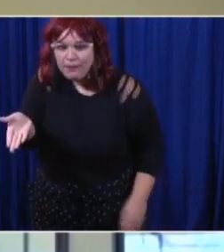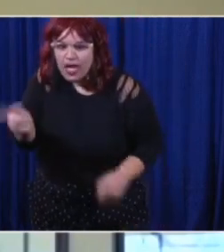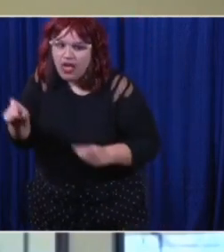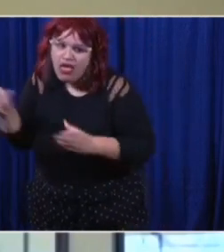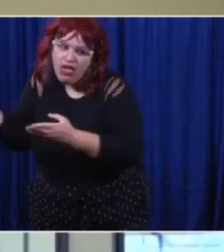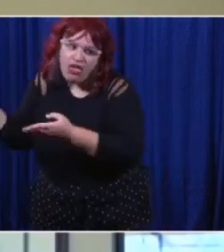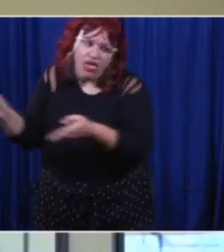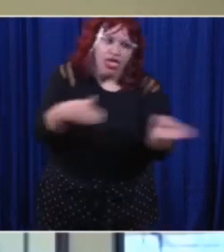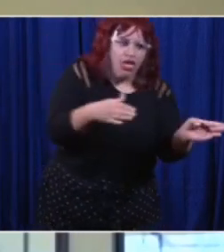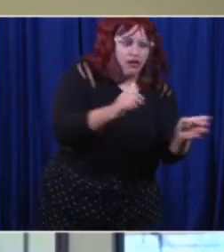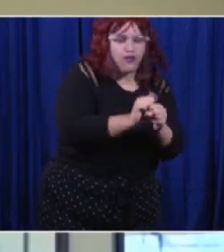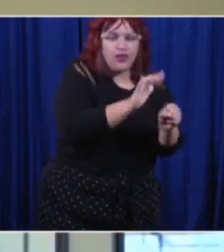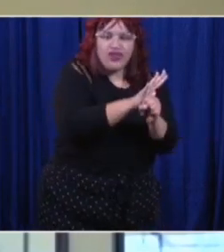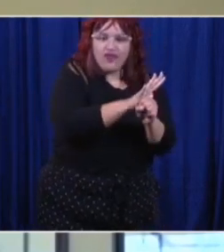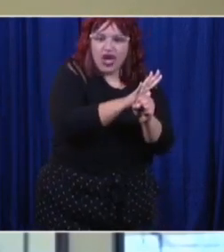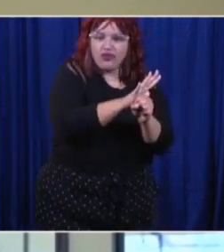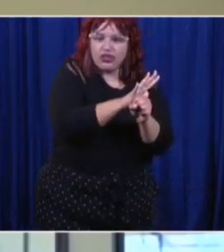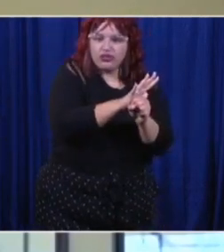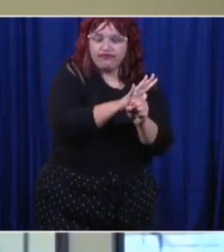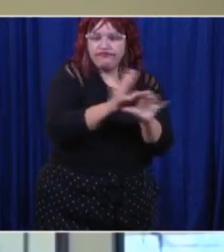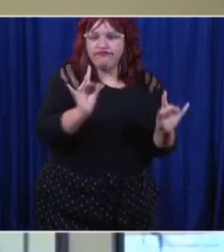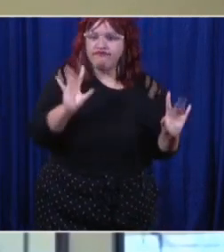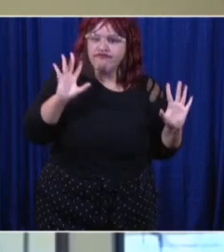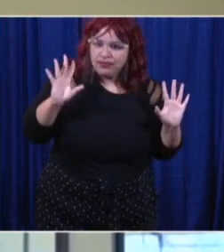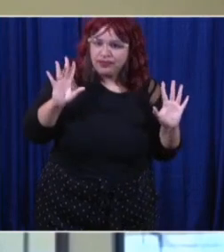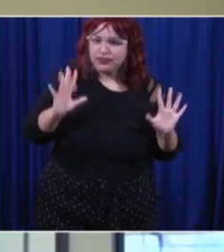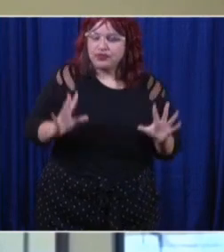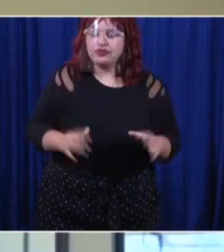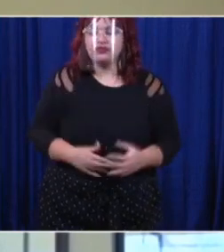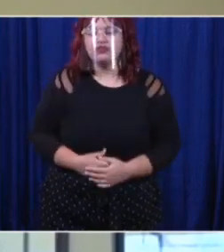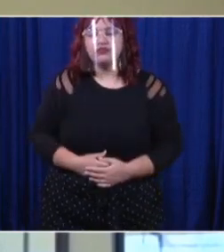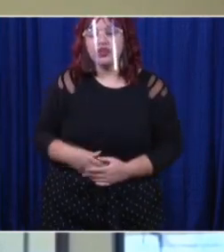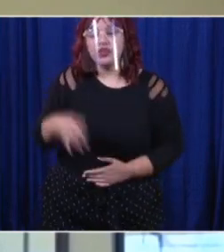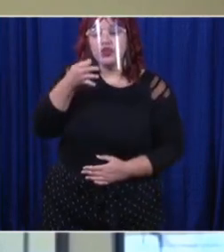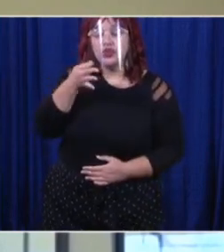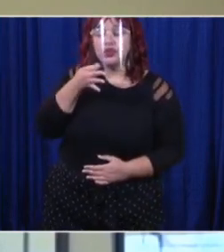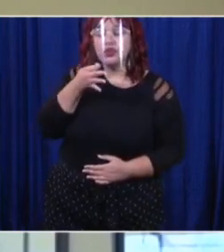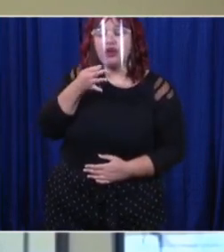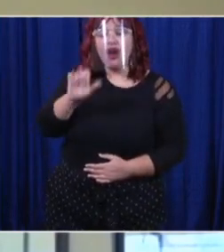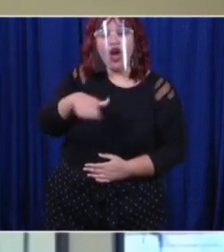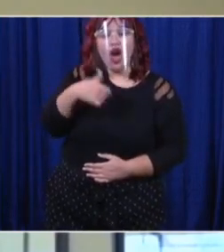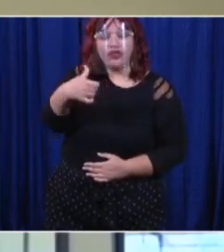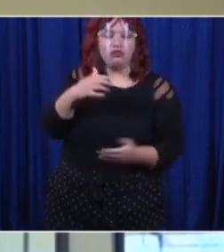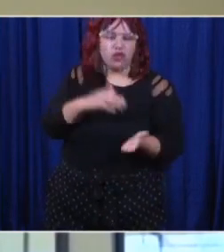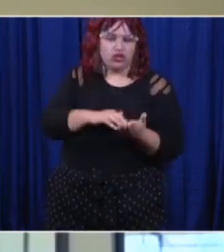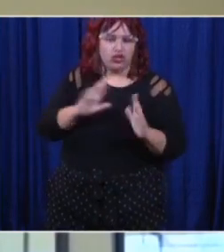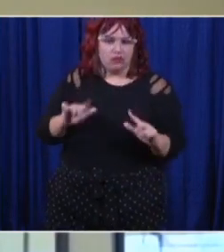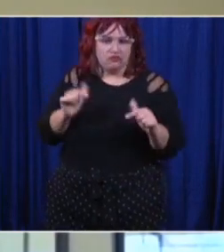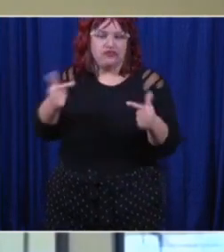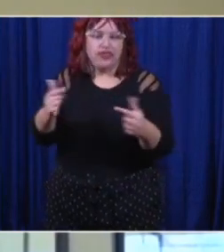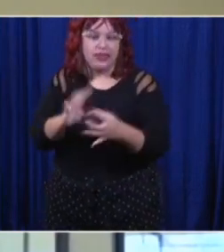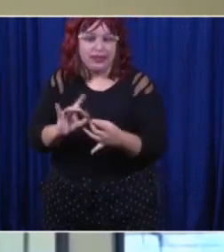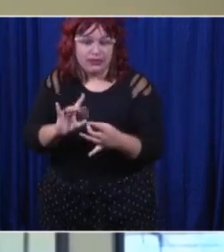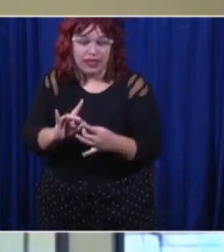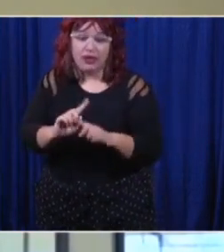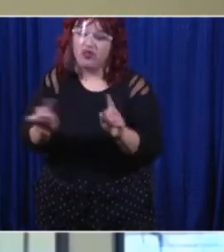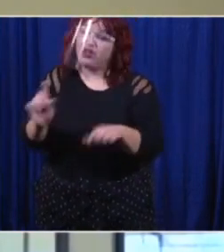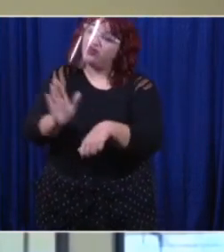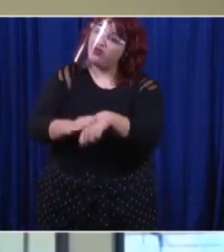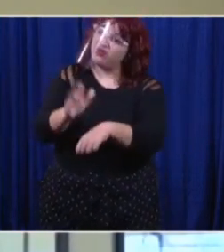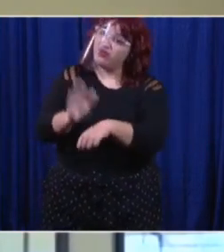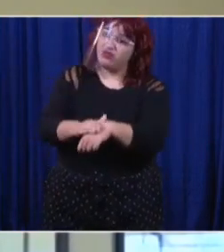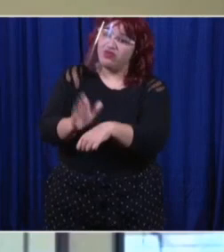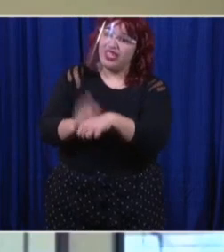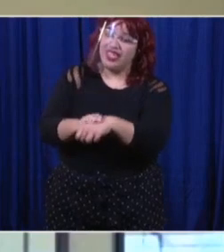I'll turn to our panelists in a moment, but I want to emphasize that if we don't see a shift in the way things are going, meaning if